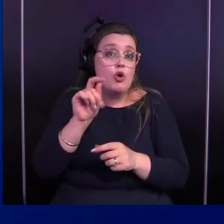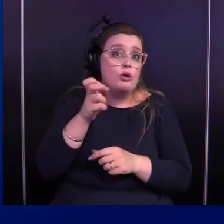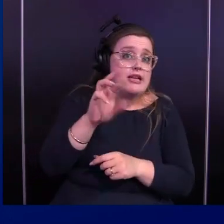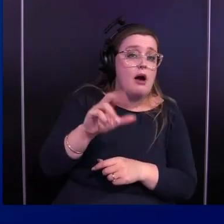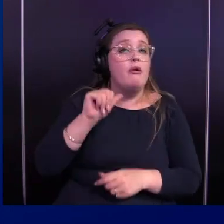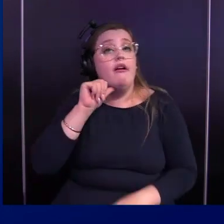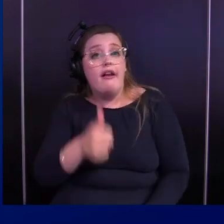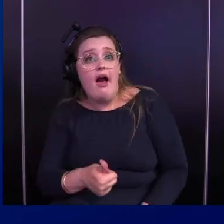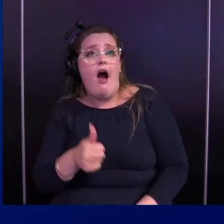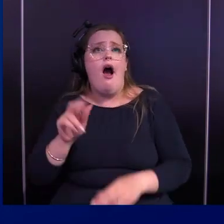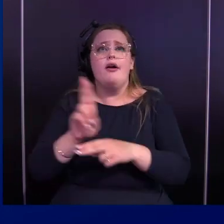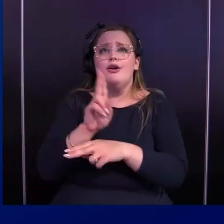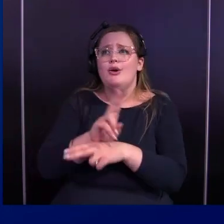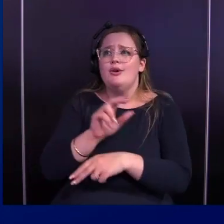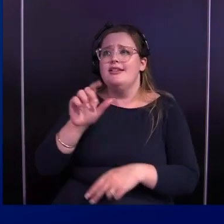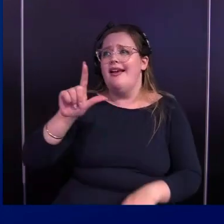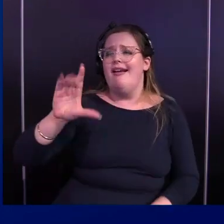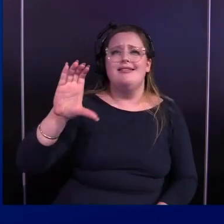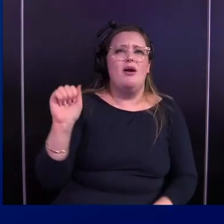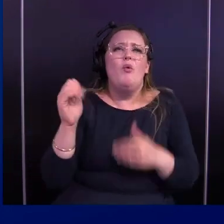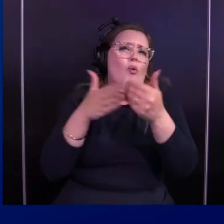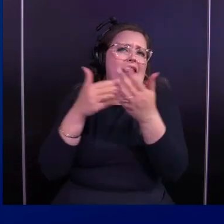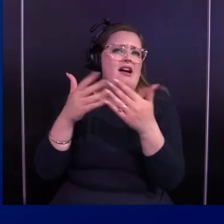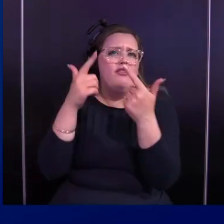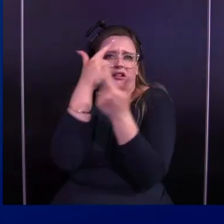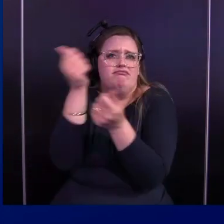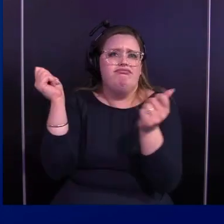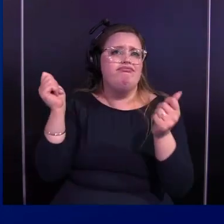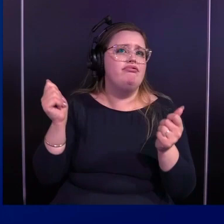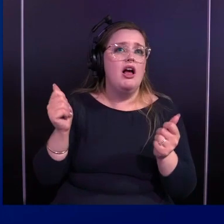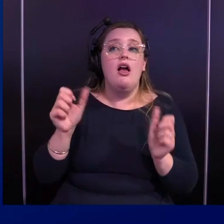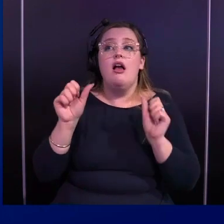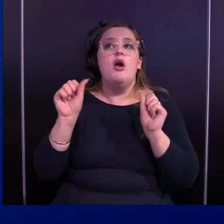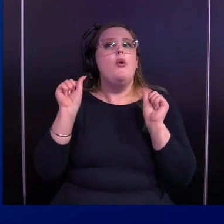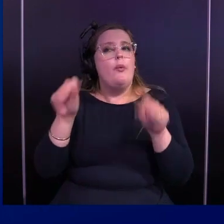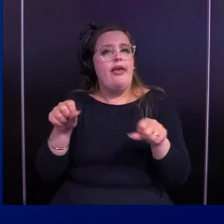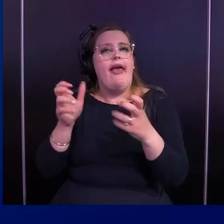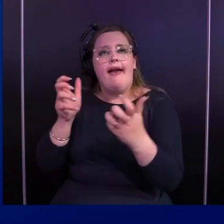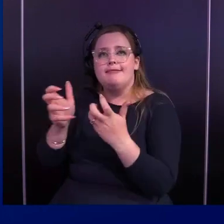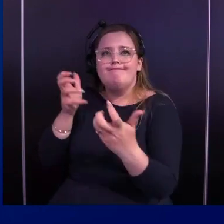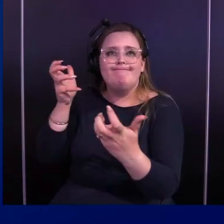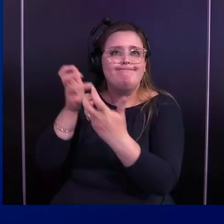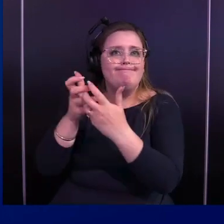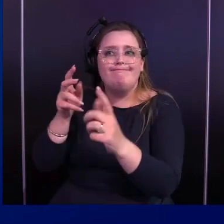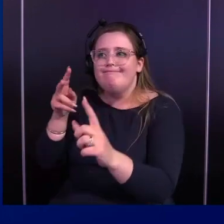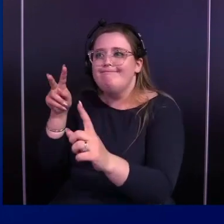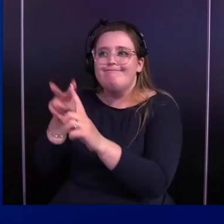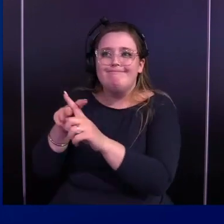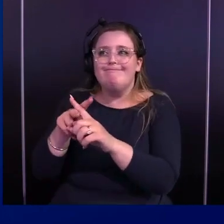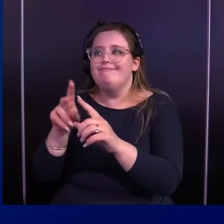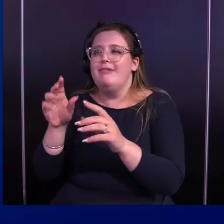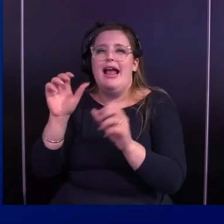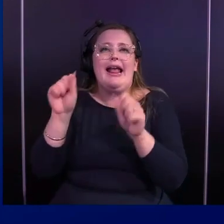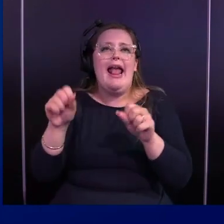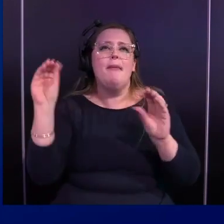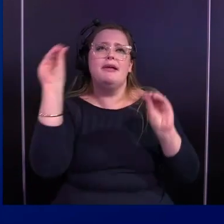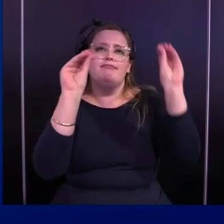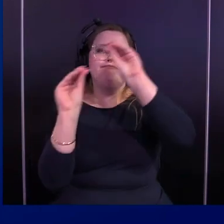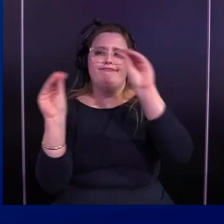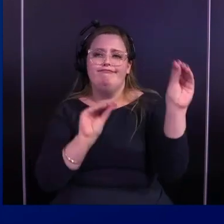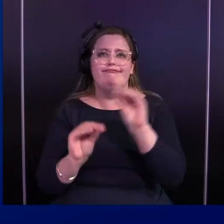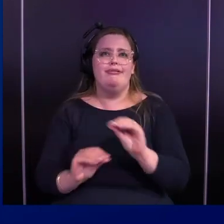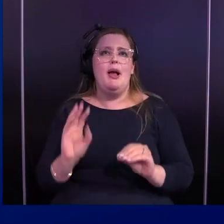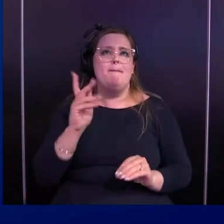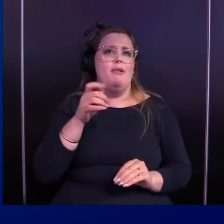LZA, whatever they're doing, we can plug right in, and it can be modular, and they can do whatever they need to make sure their workloads are